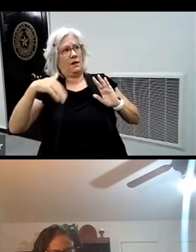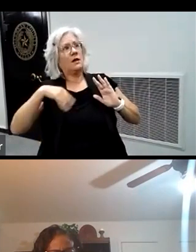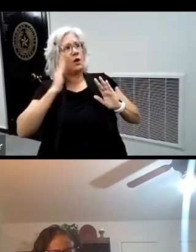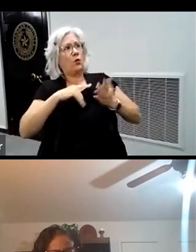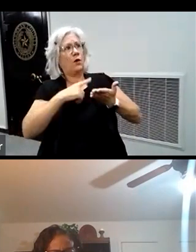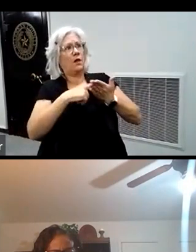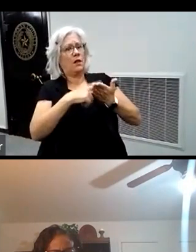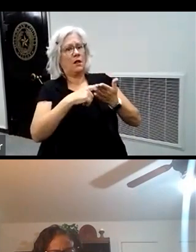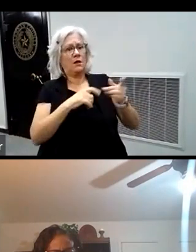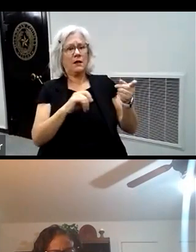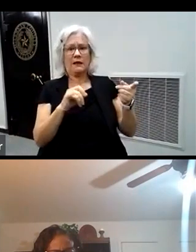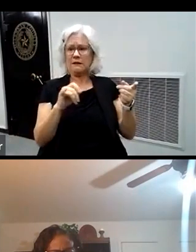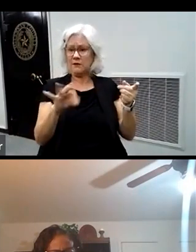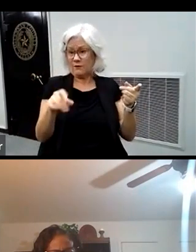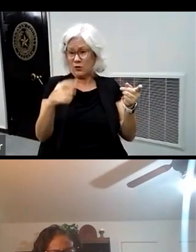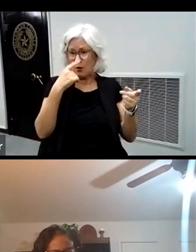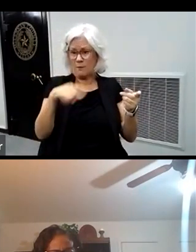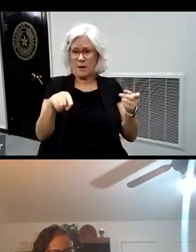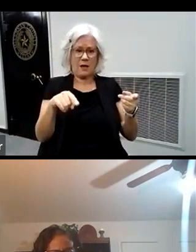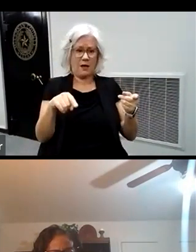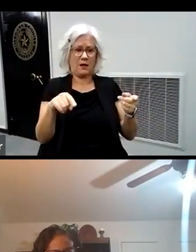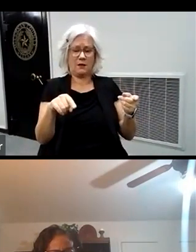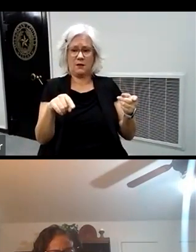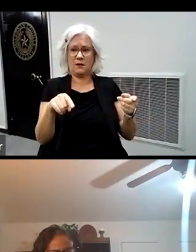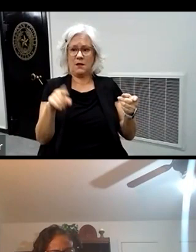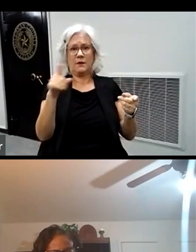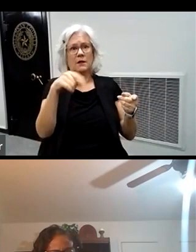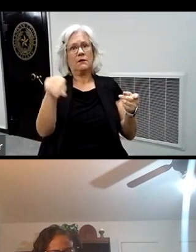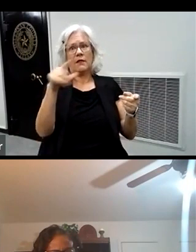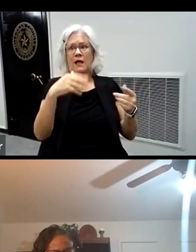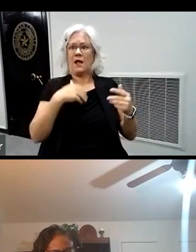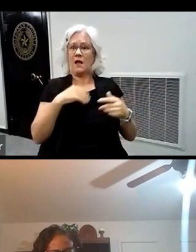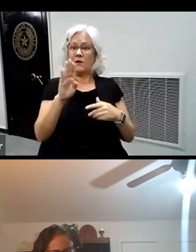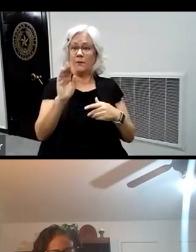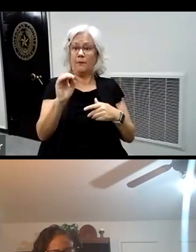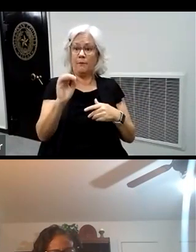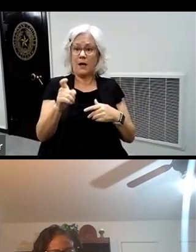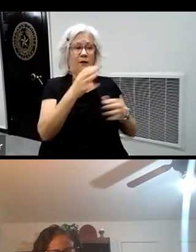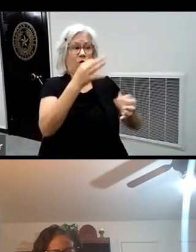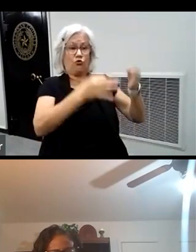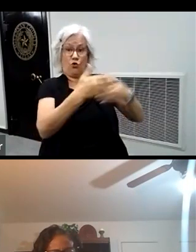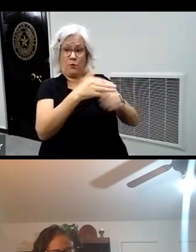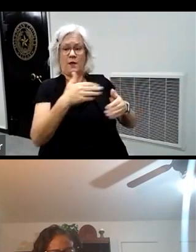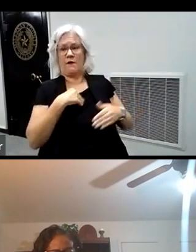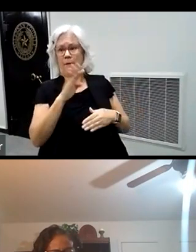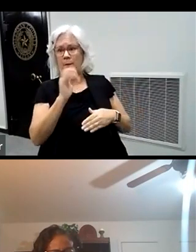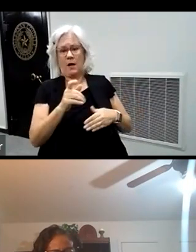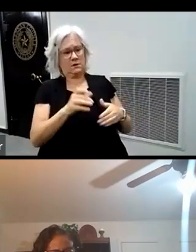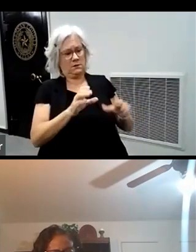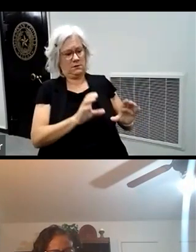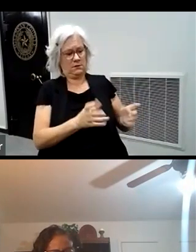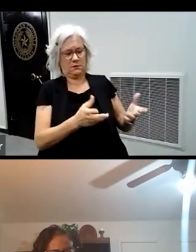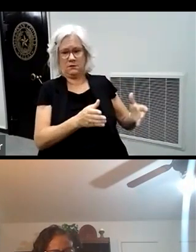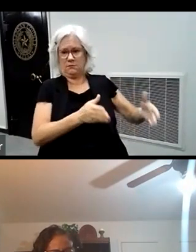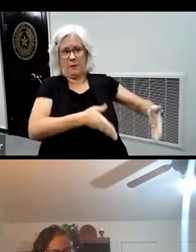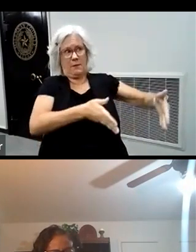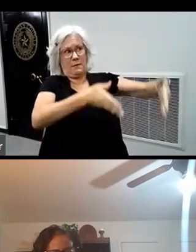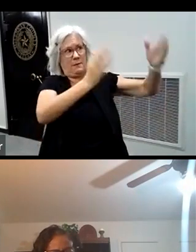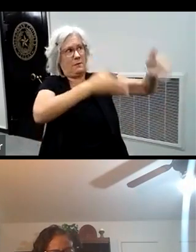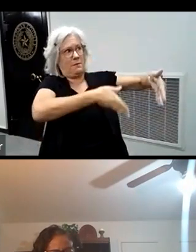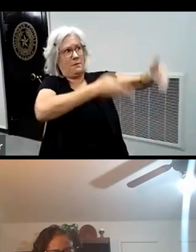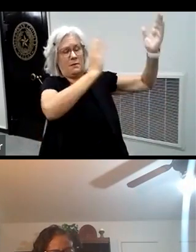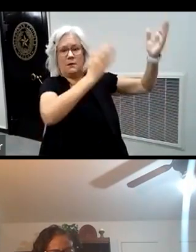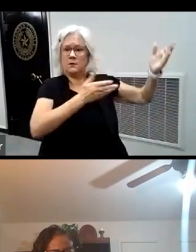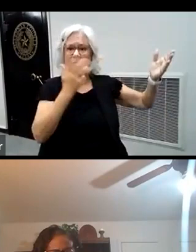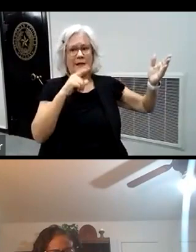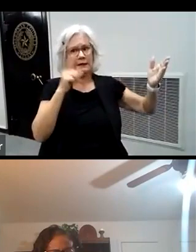we can just look at that, because he's having I mean, they've got boxes stacked in the courtroom. They've got boxes stacked in their office. I noticed that.